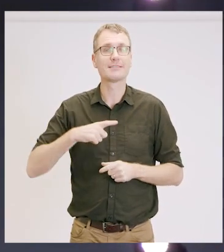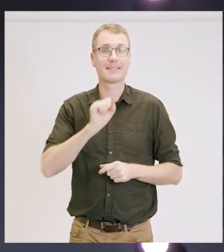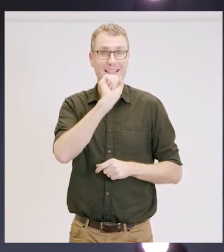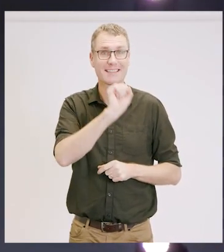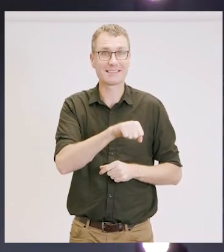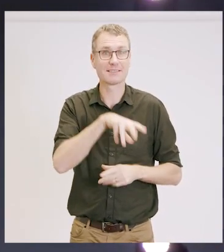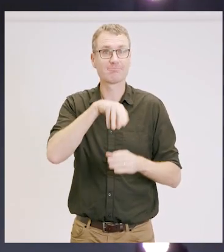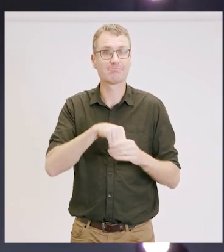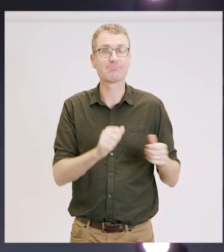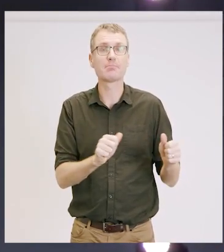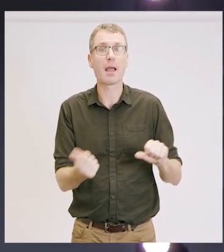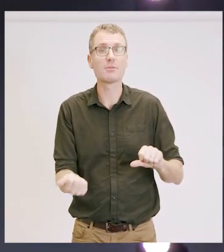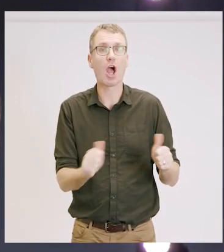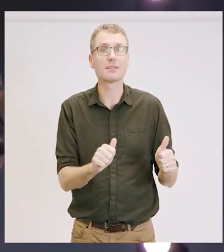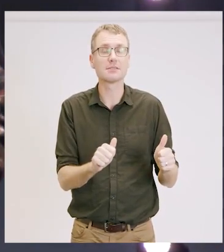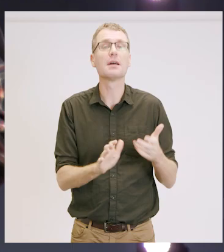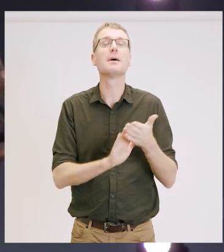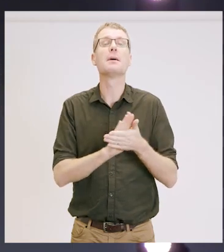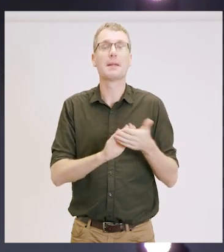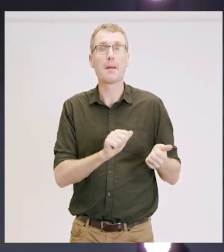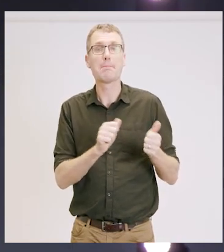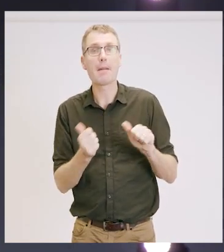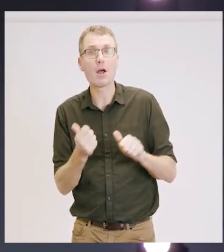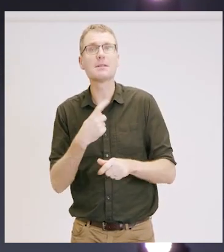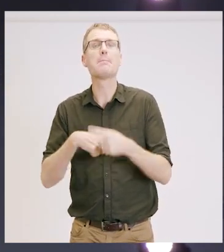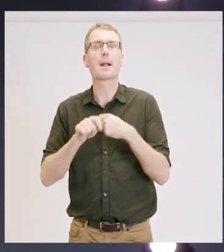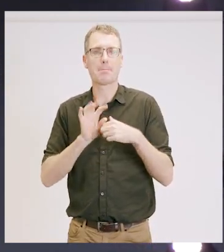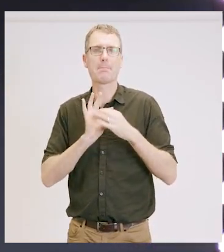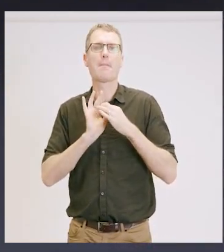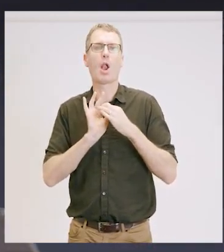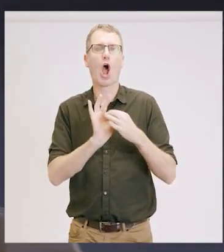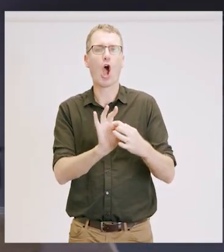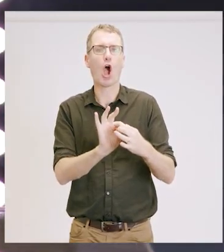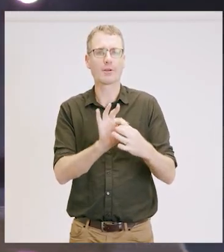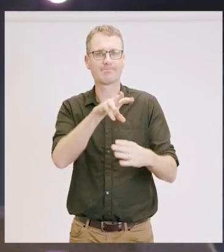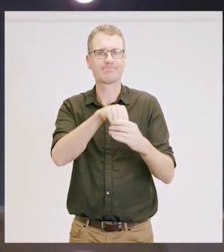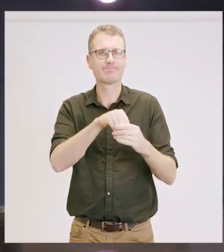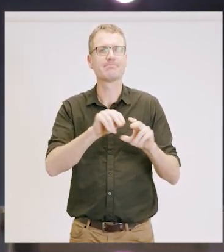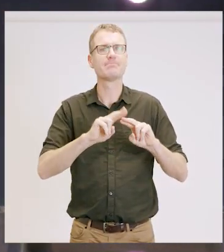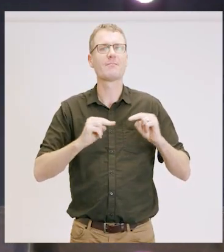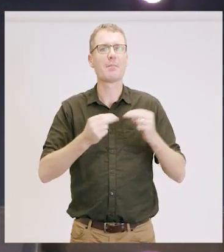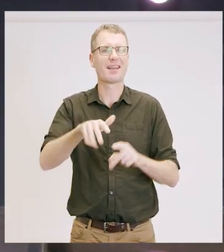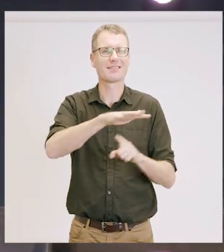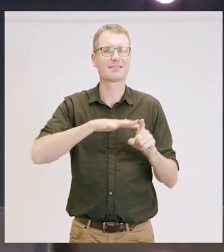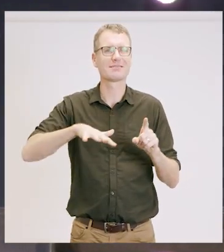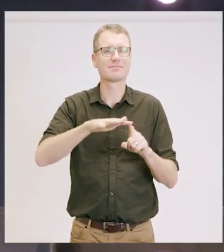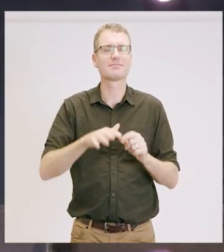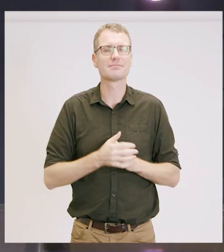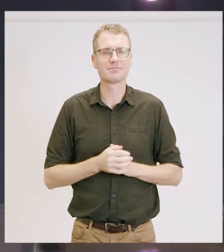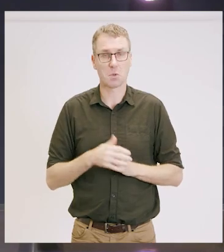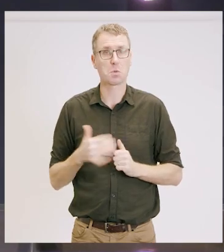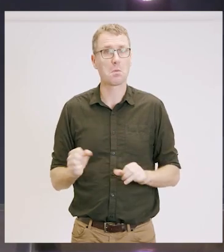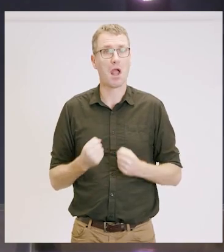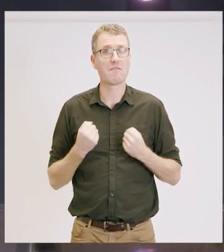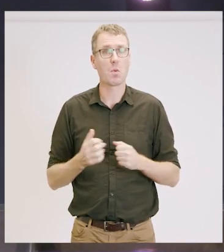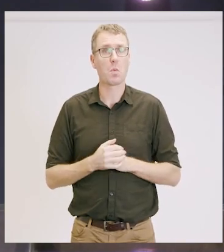Another reason for doing it is that it is part of belonging. You know, the Bible says we are baptized into the